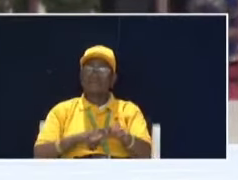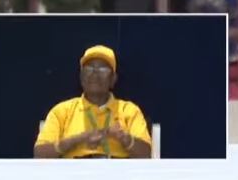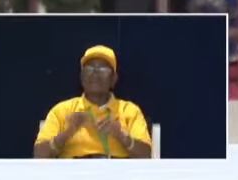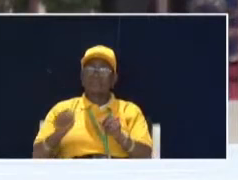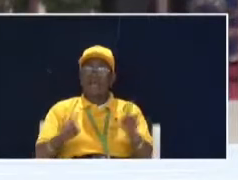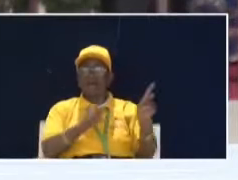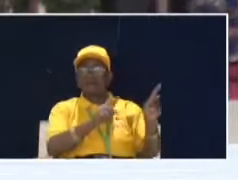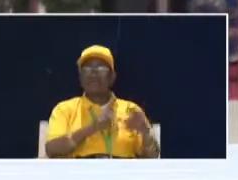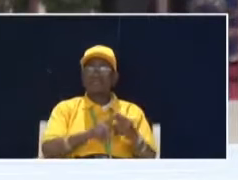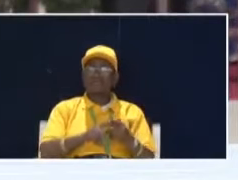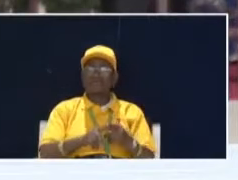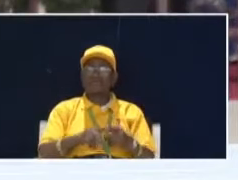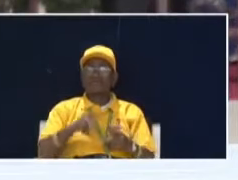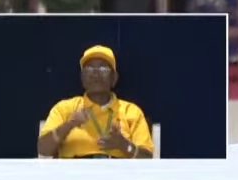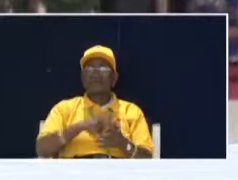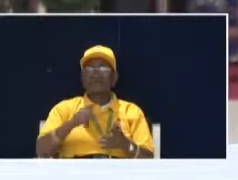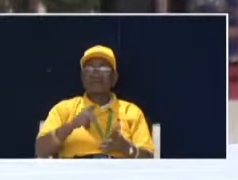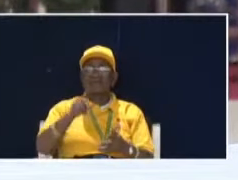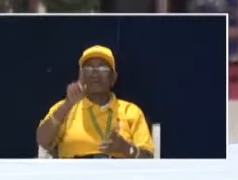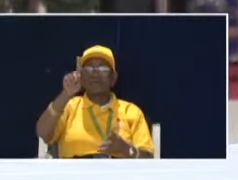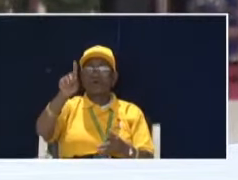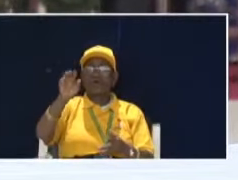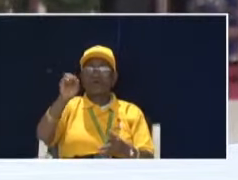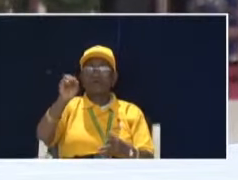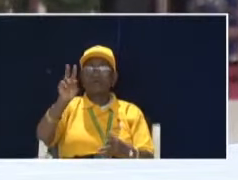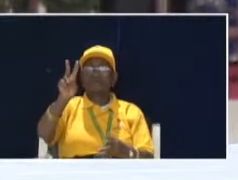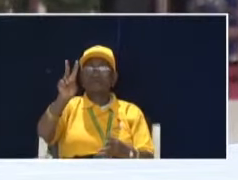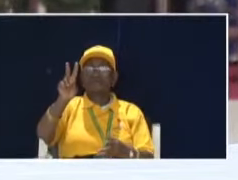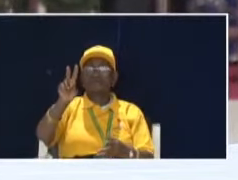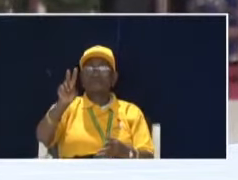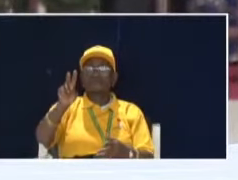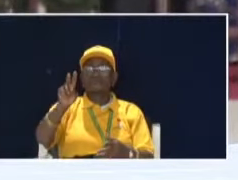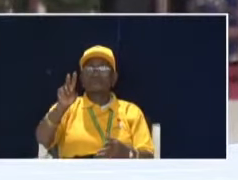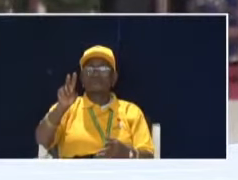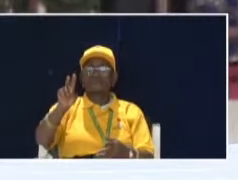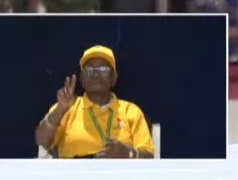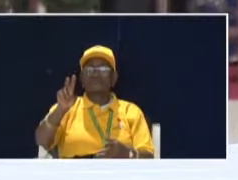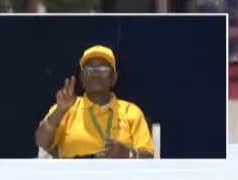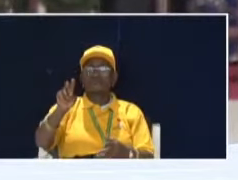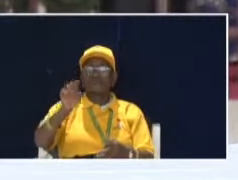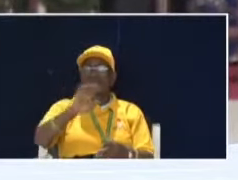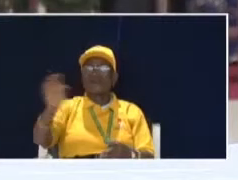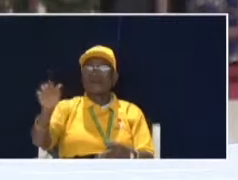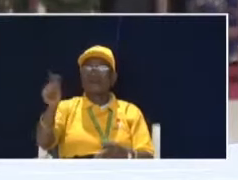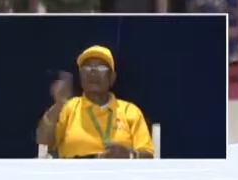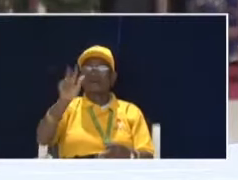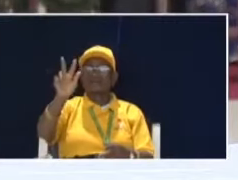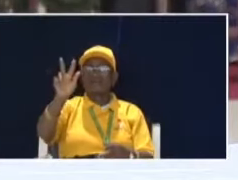According to Psalm 102 from verse 13, Psalm 102 verse 13,